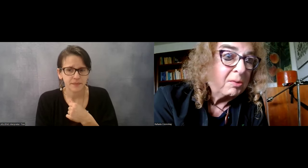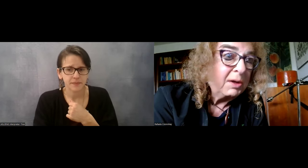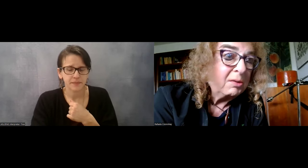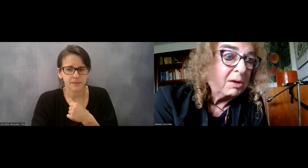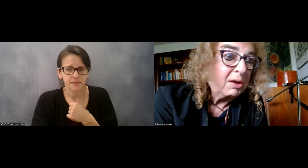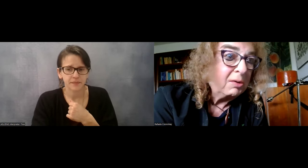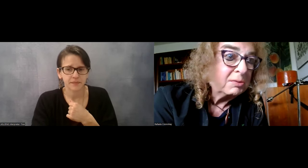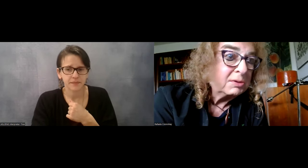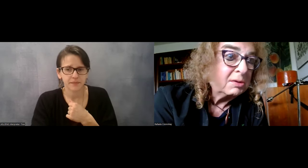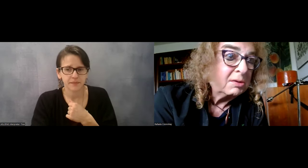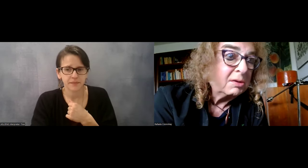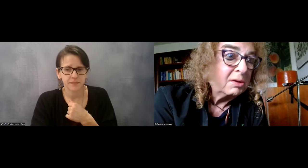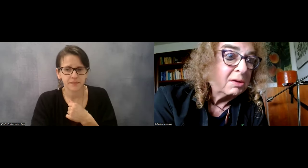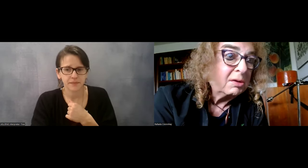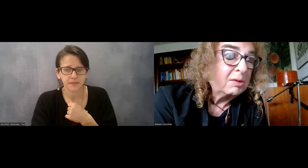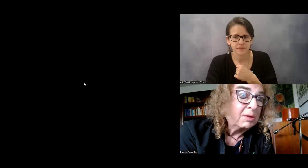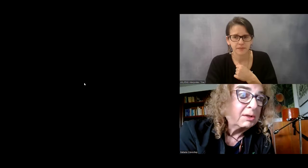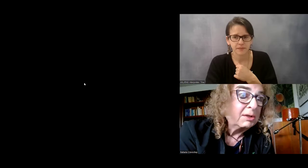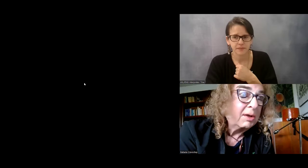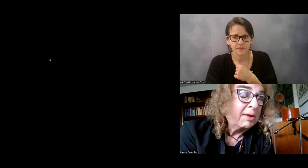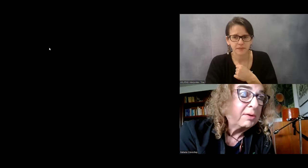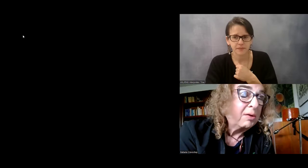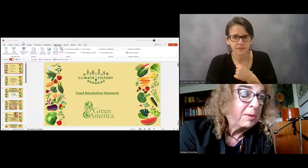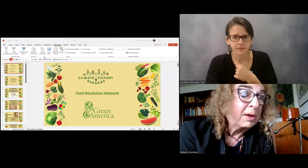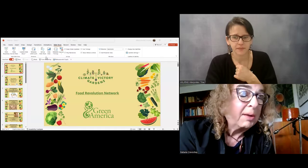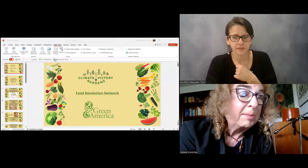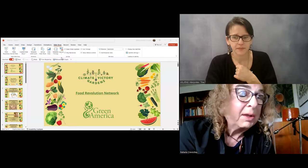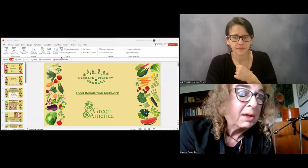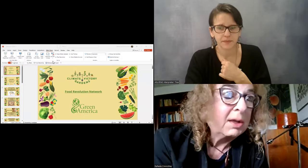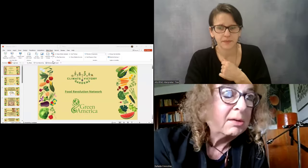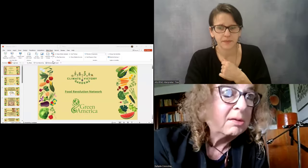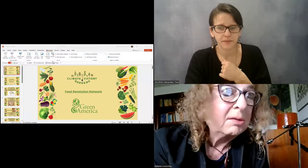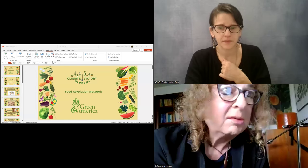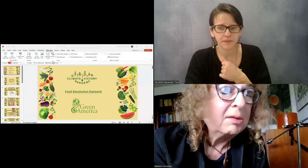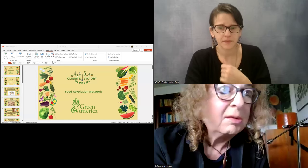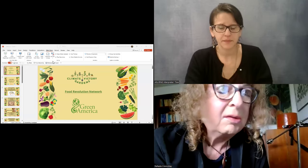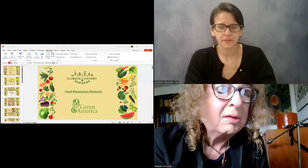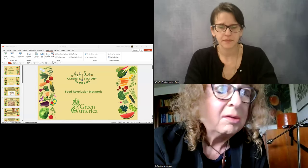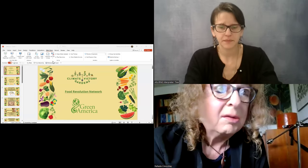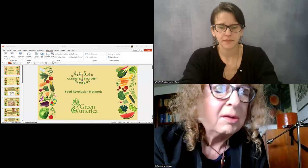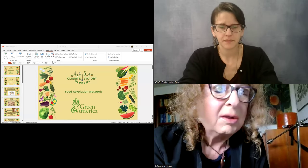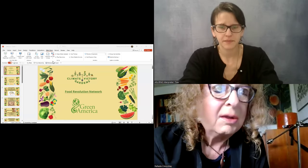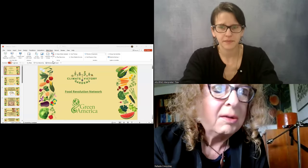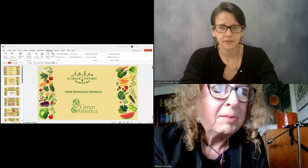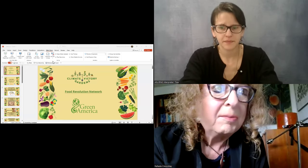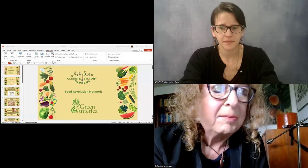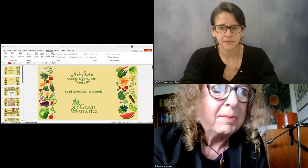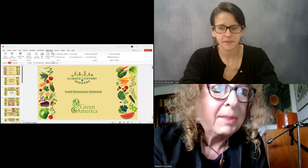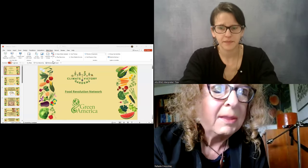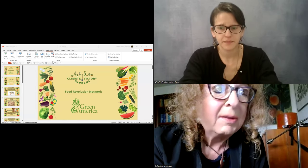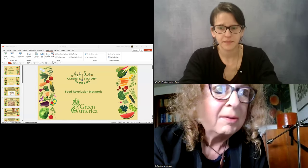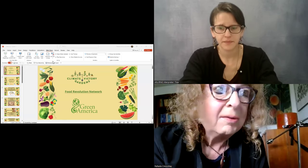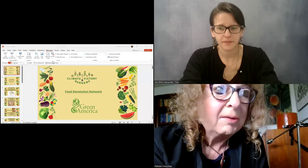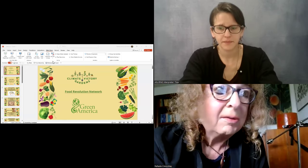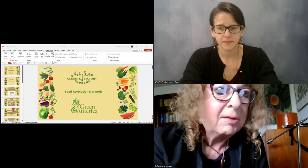Oh, the window closed. Okay, so I have to open it up again. There we go. This is how y'all know